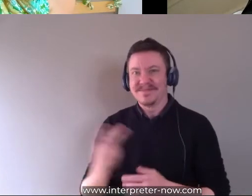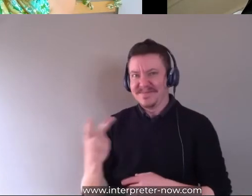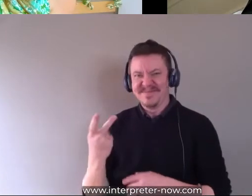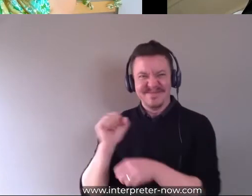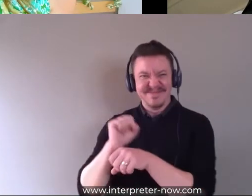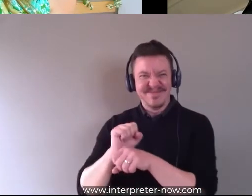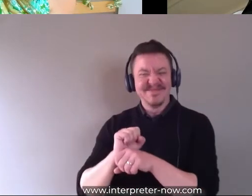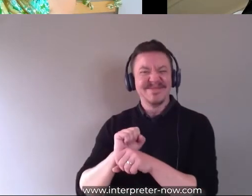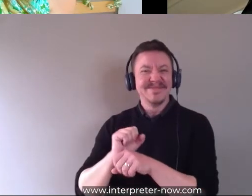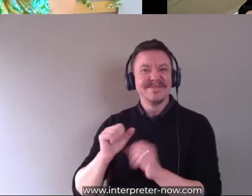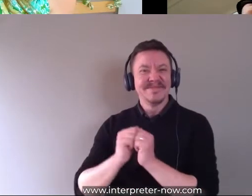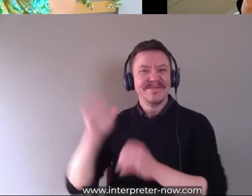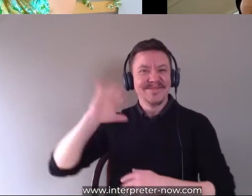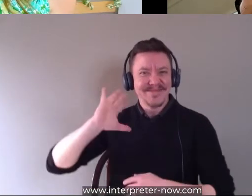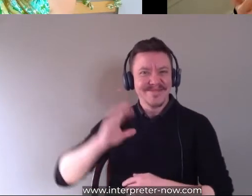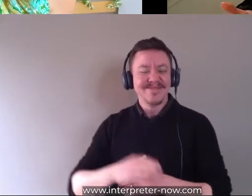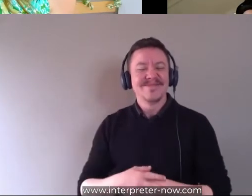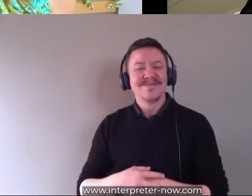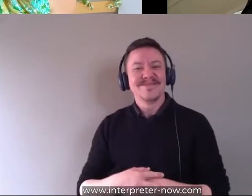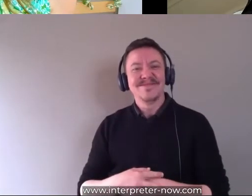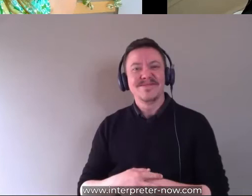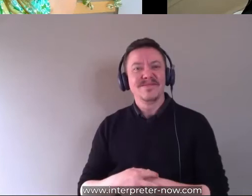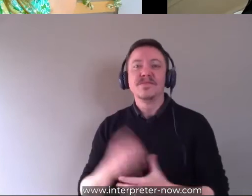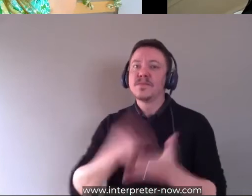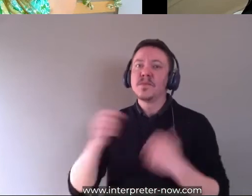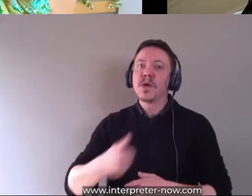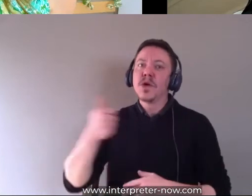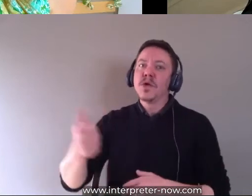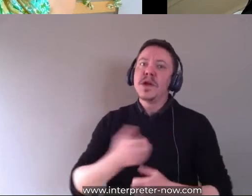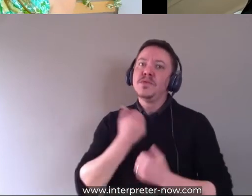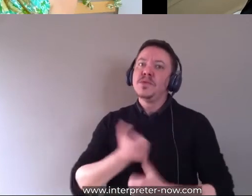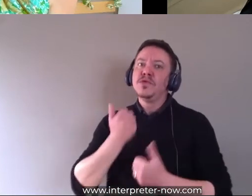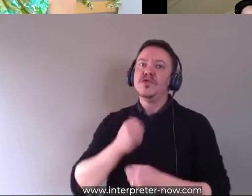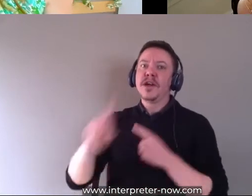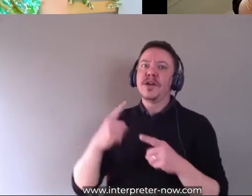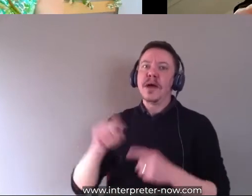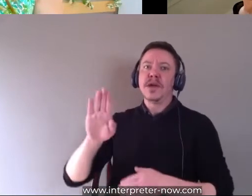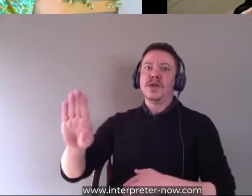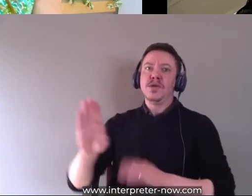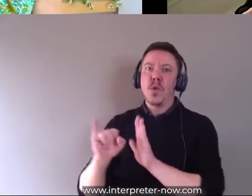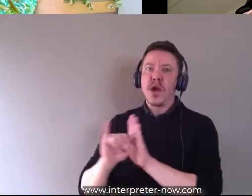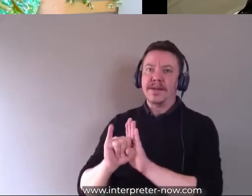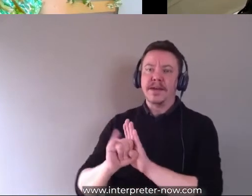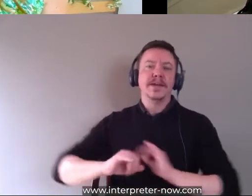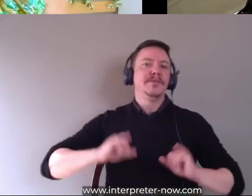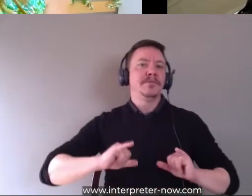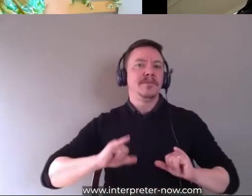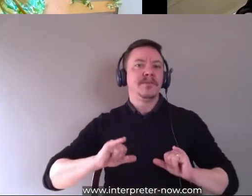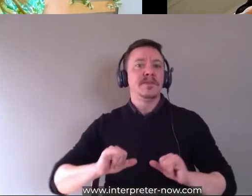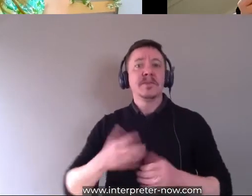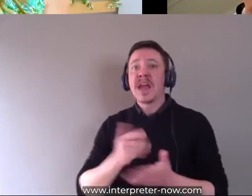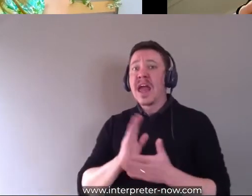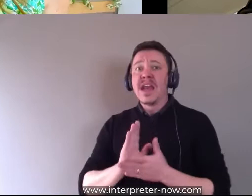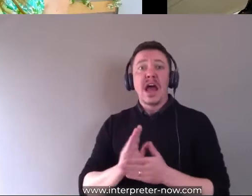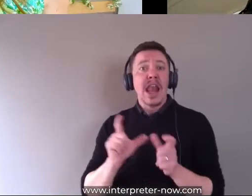together, which is, what else would you like to share about your identity? And let people fill the space.